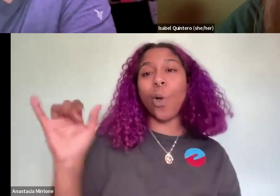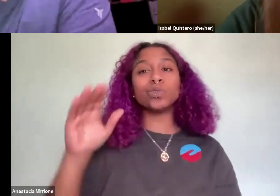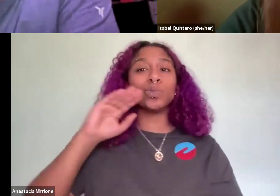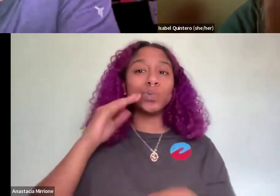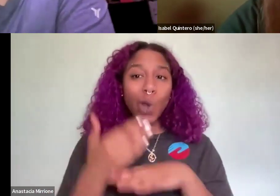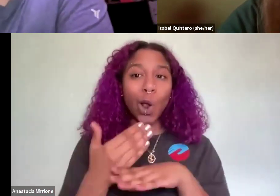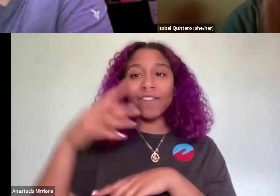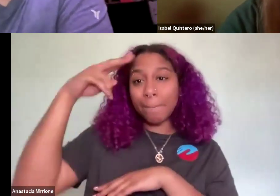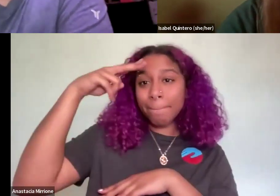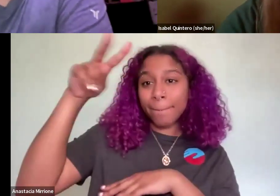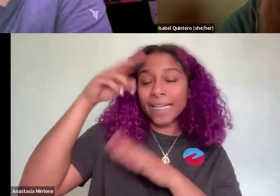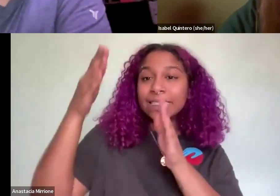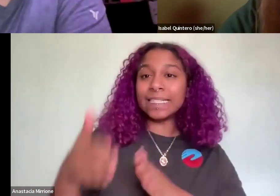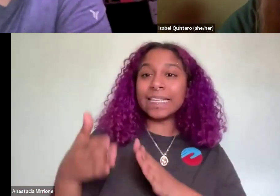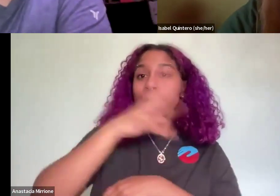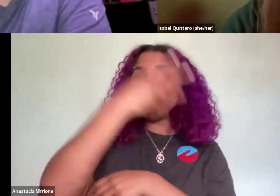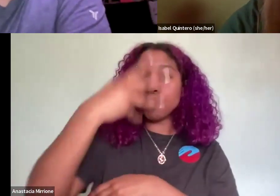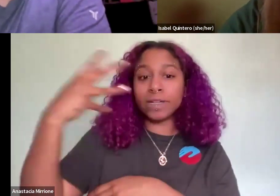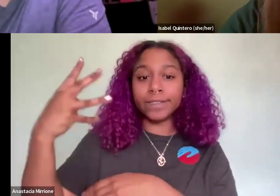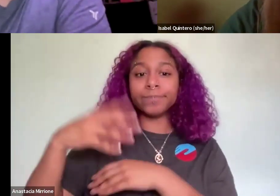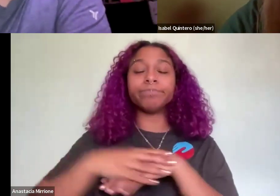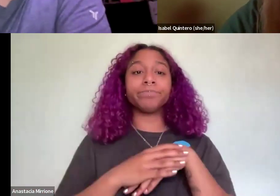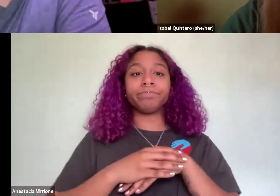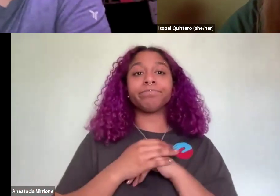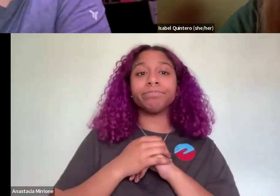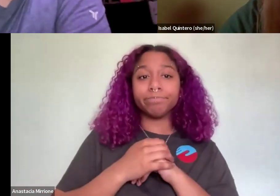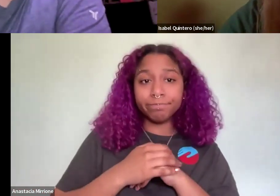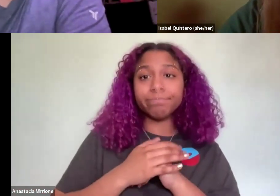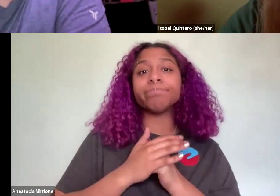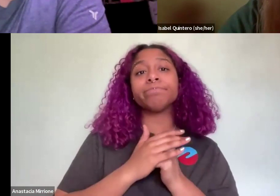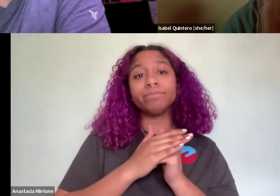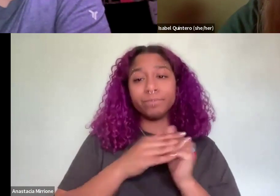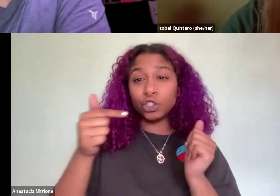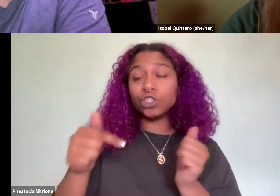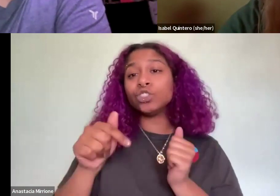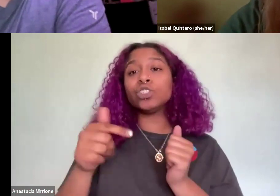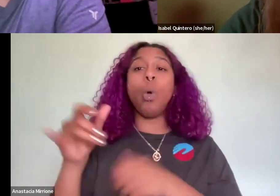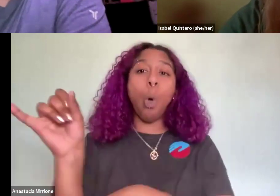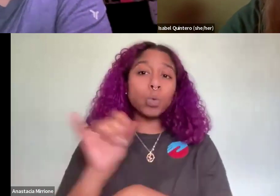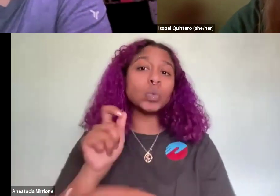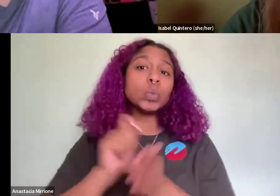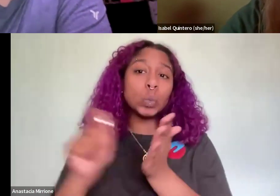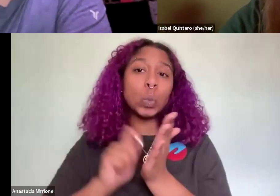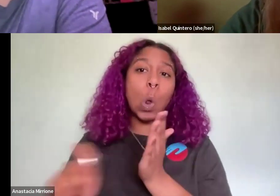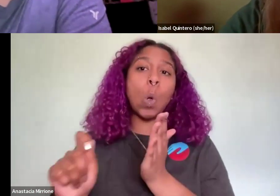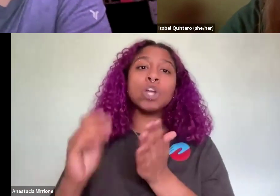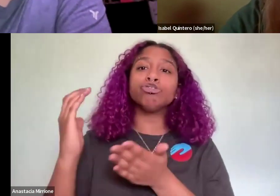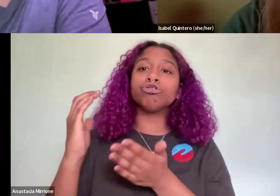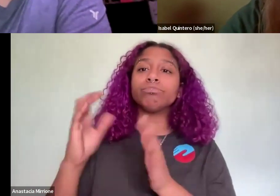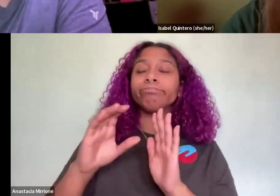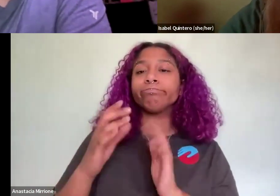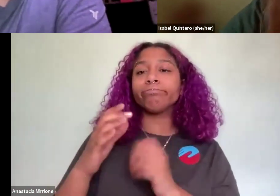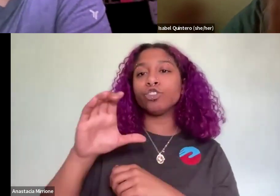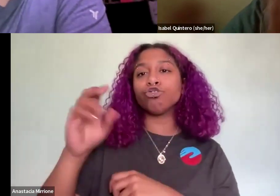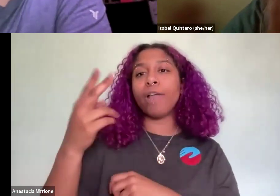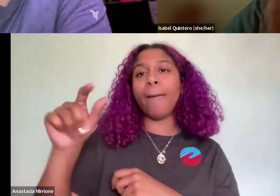addition to GABI, A Girl in Pieces, she has also written a chapter book series for younger readers called Ugly Cat and